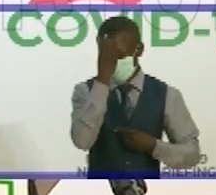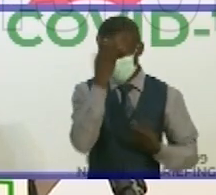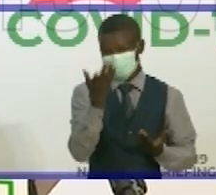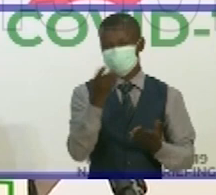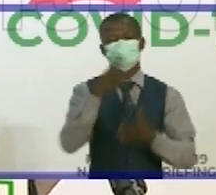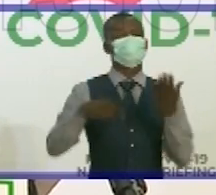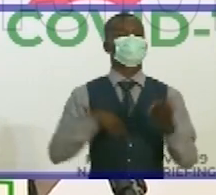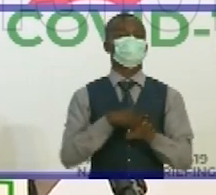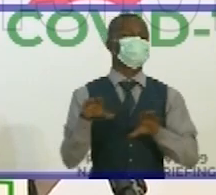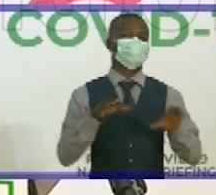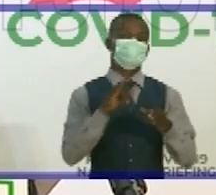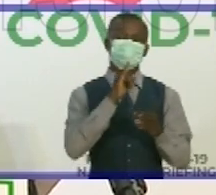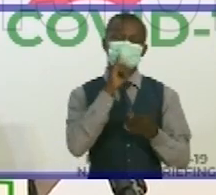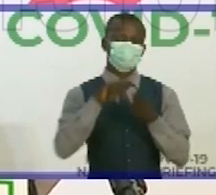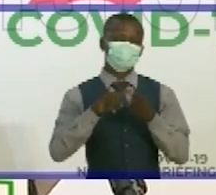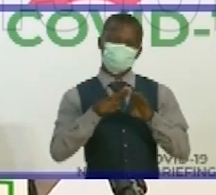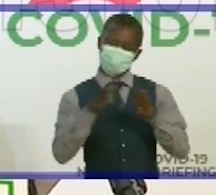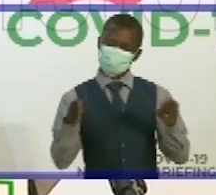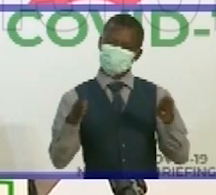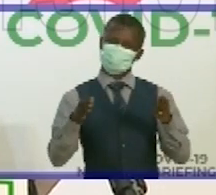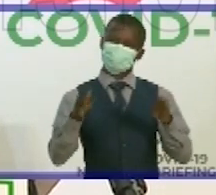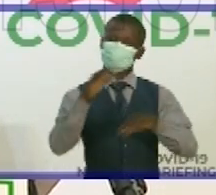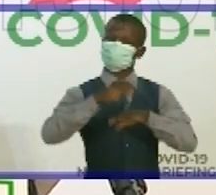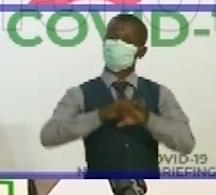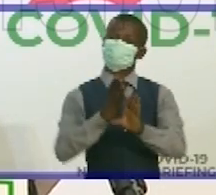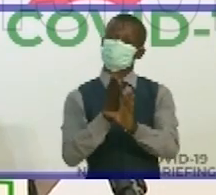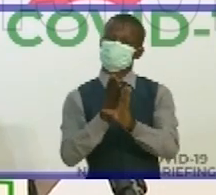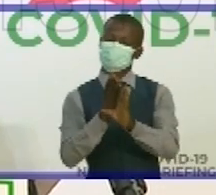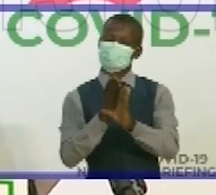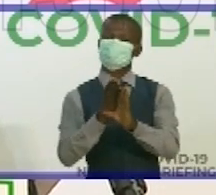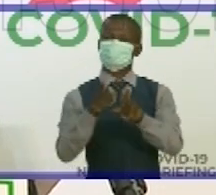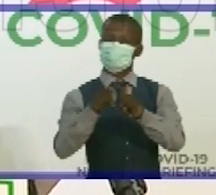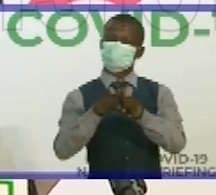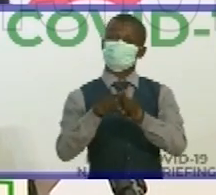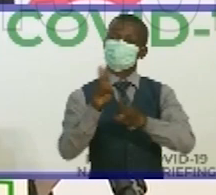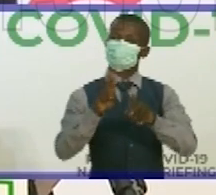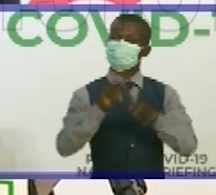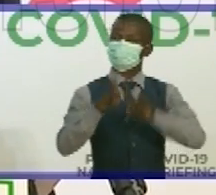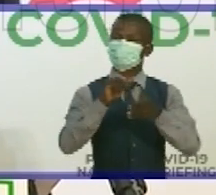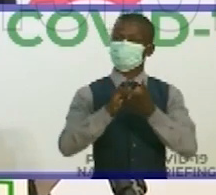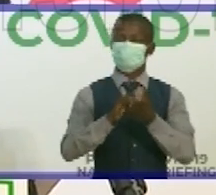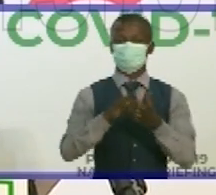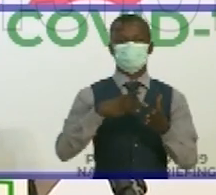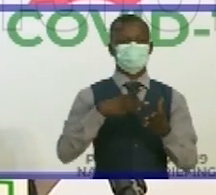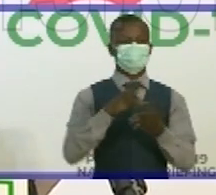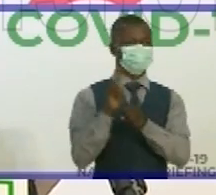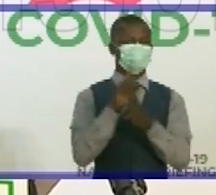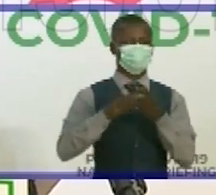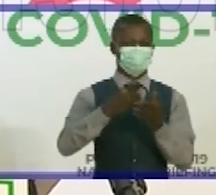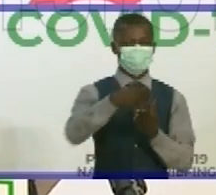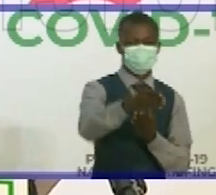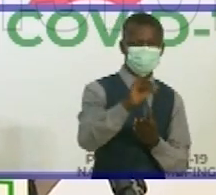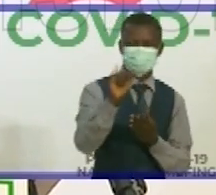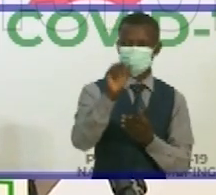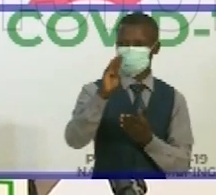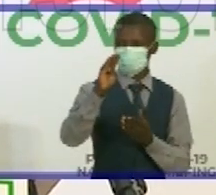create a platform, an online platform. So just like those that are used to buying JAM forms, once